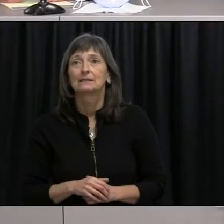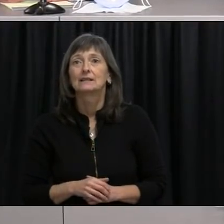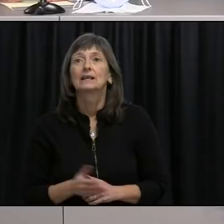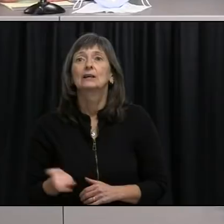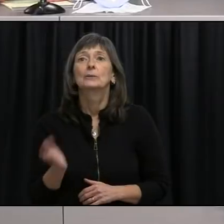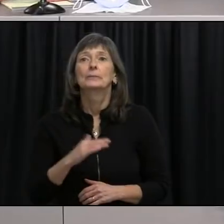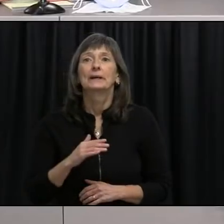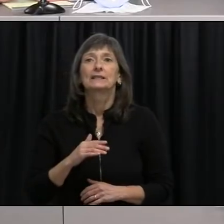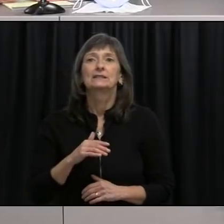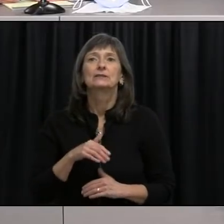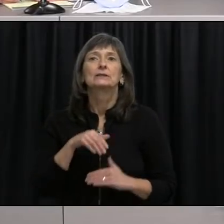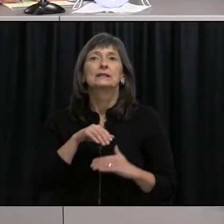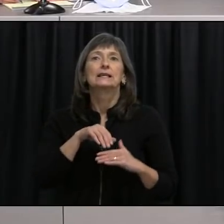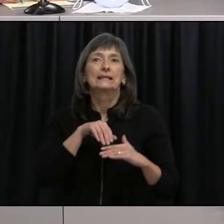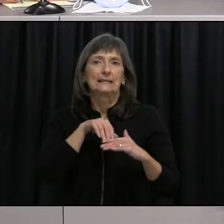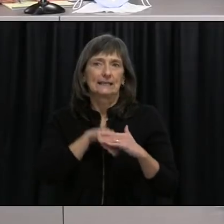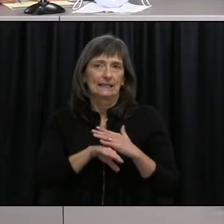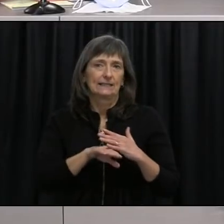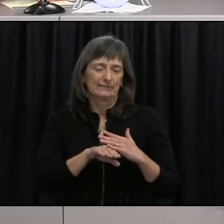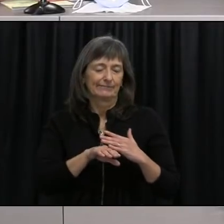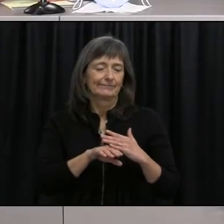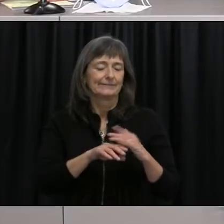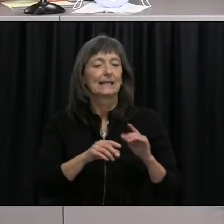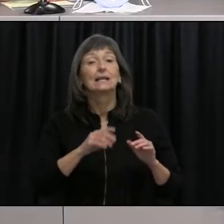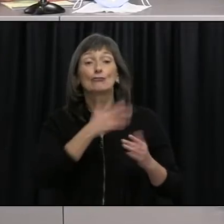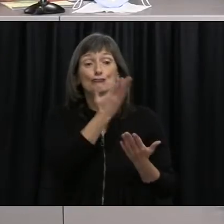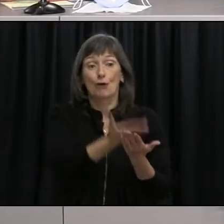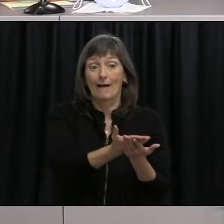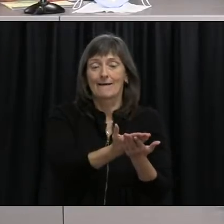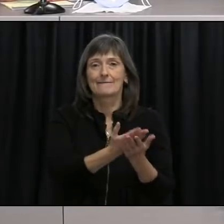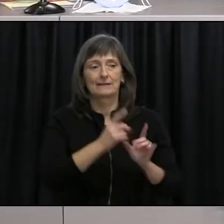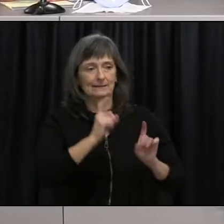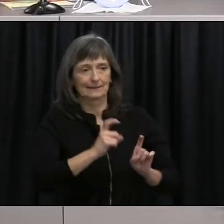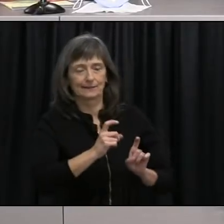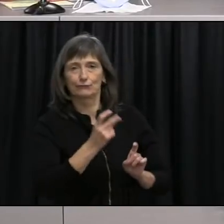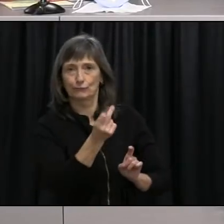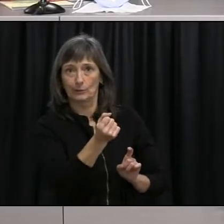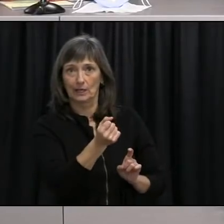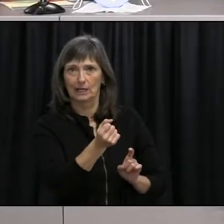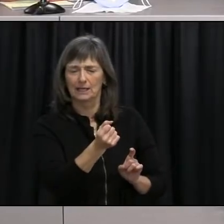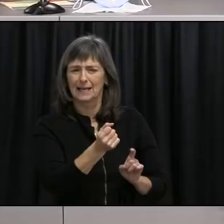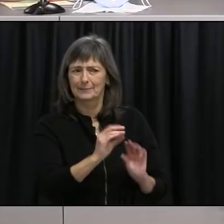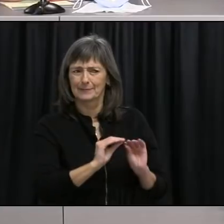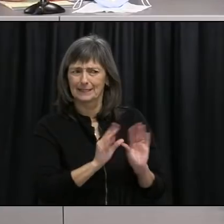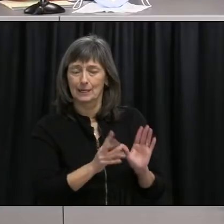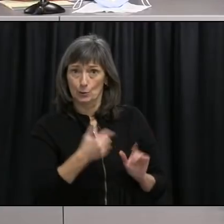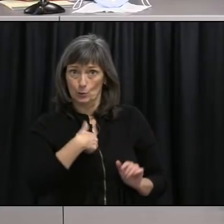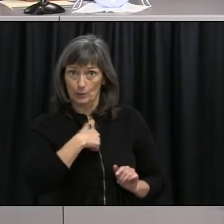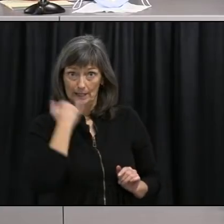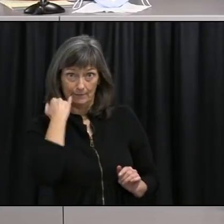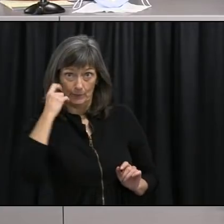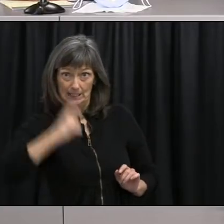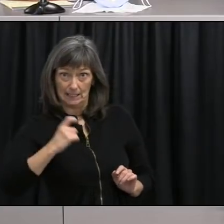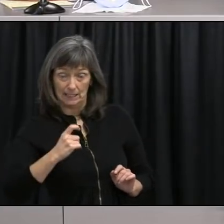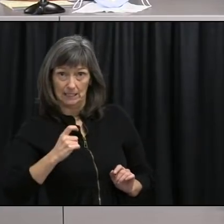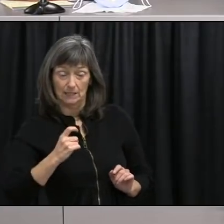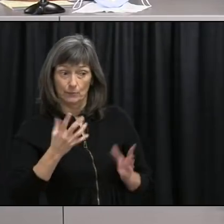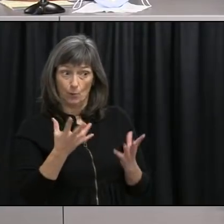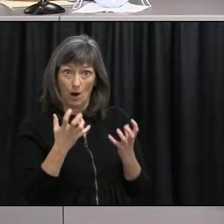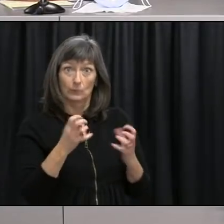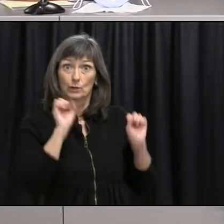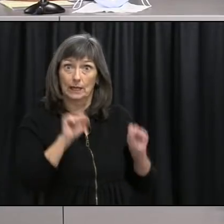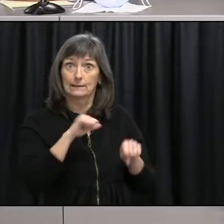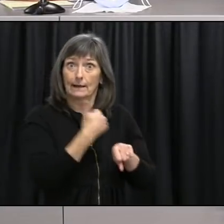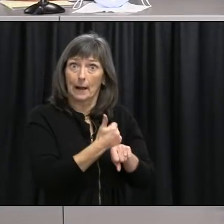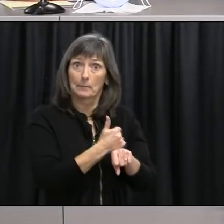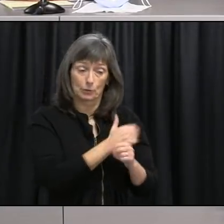testing one last time here. I just want to clarify. So we have everything in place to do this if we were wanting to